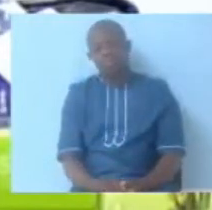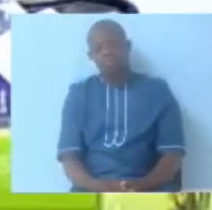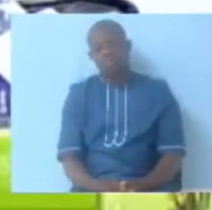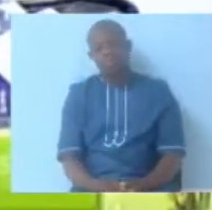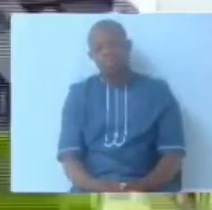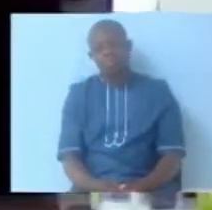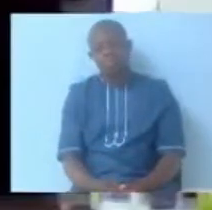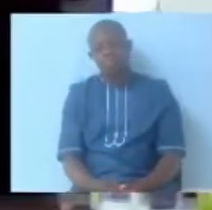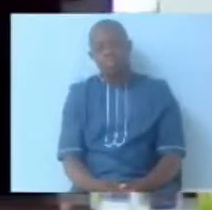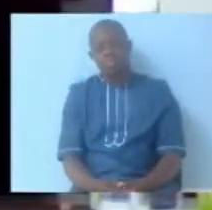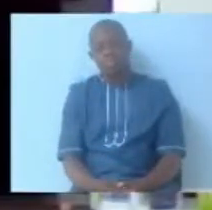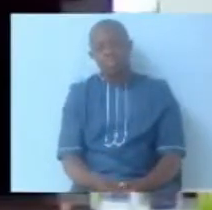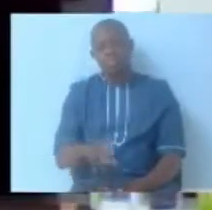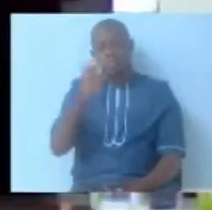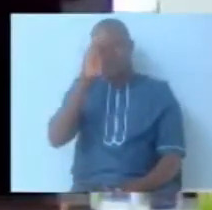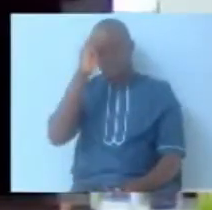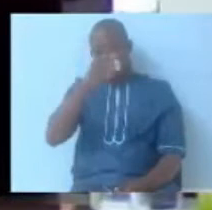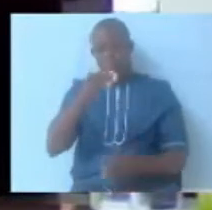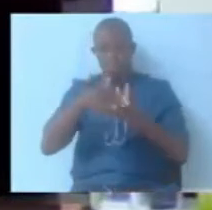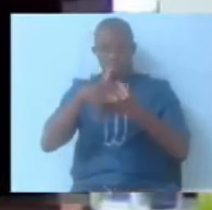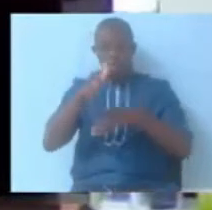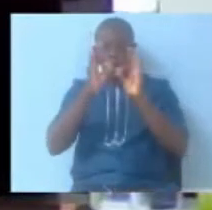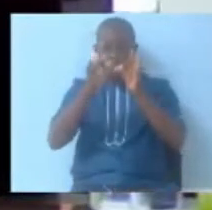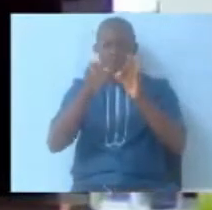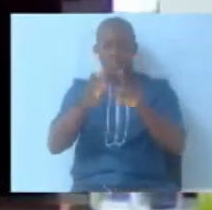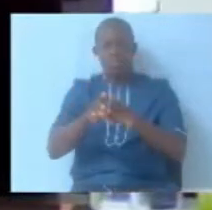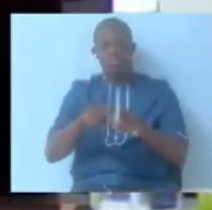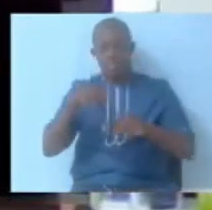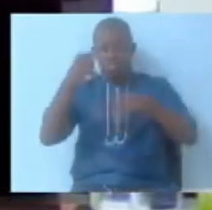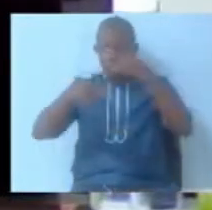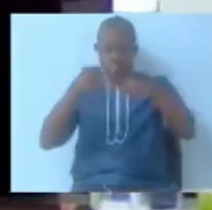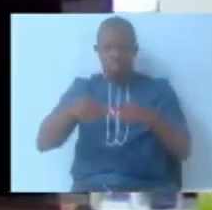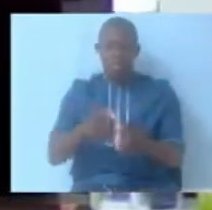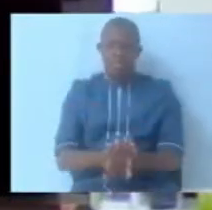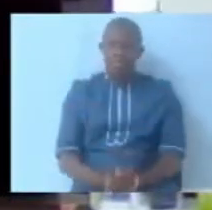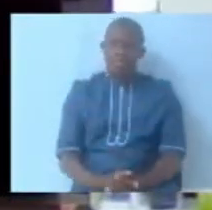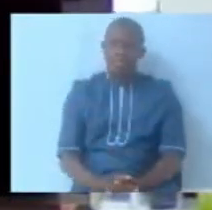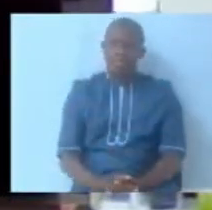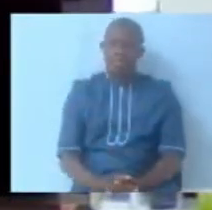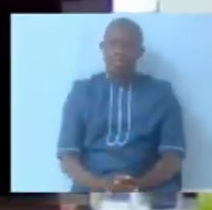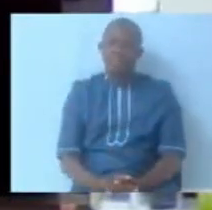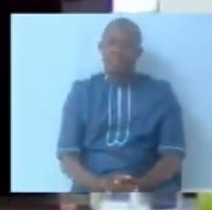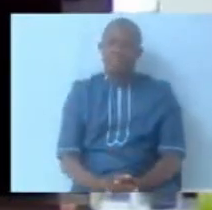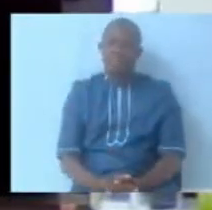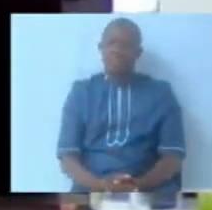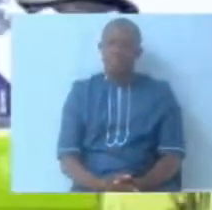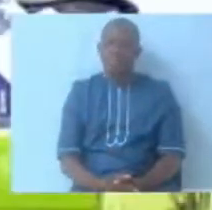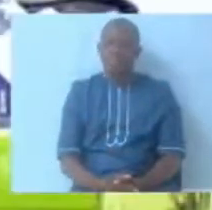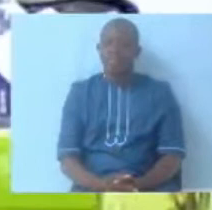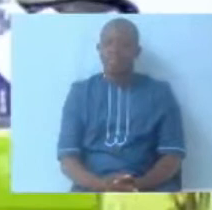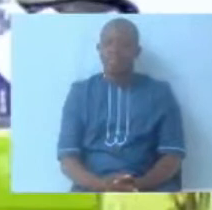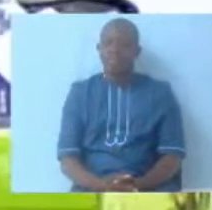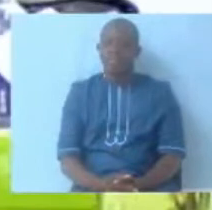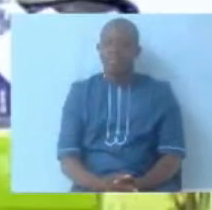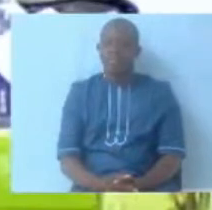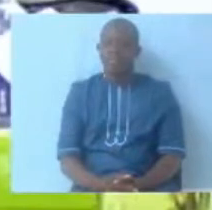Thank you very much for that explanation. Kindly proceed. So she then became seized of all